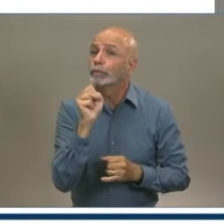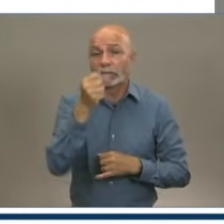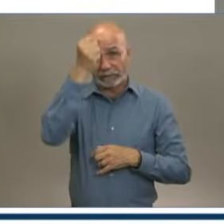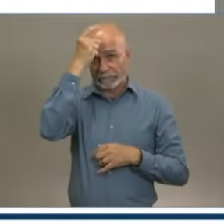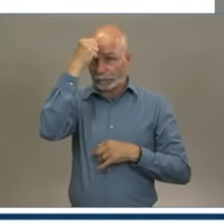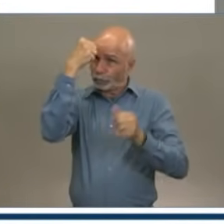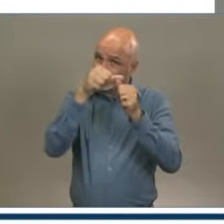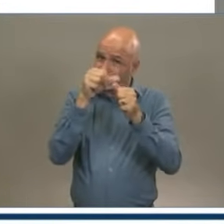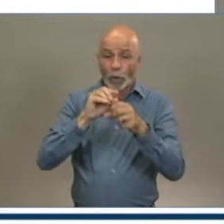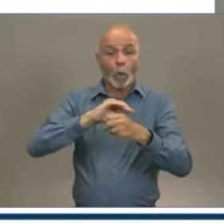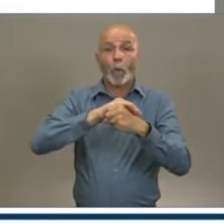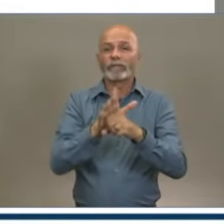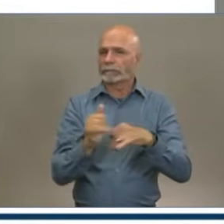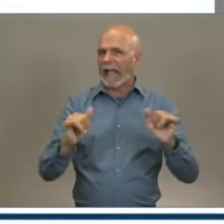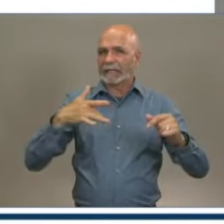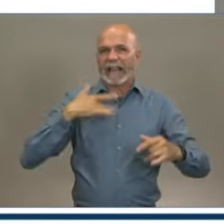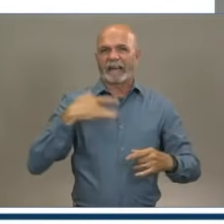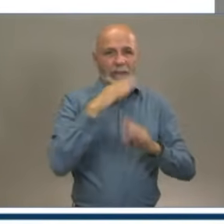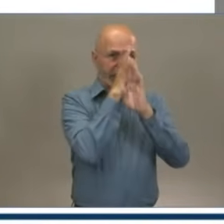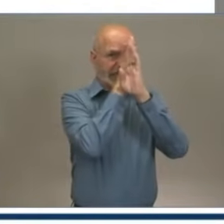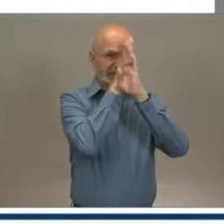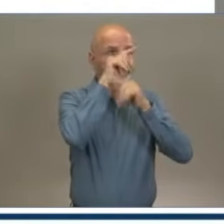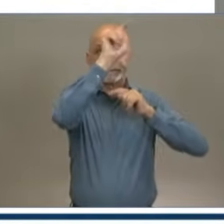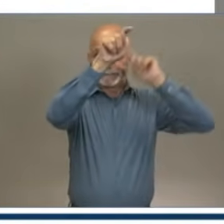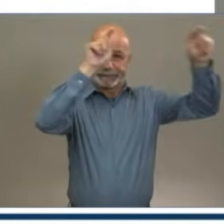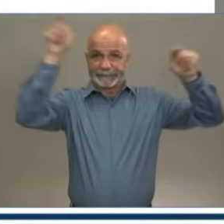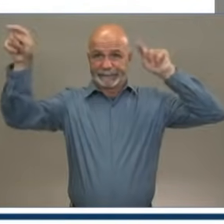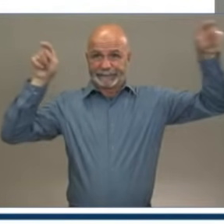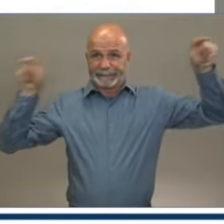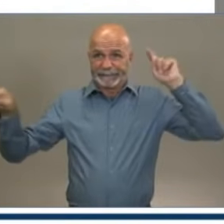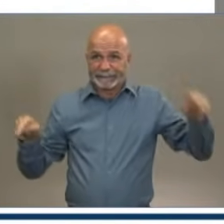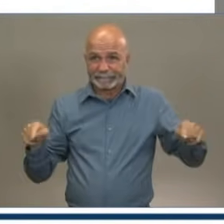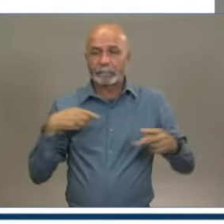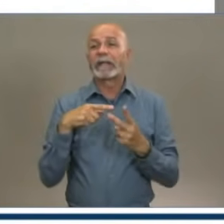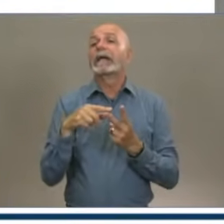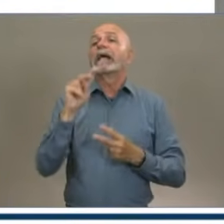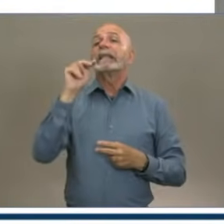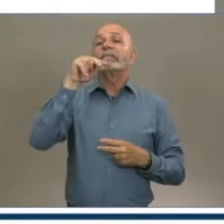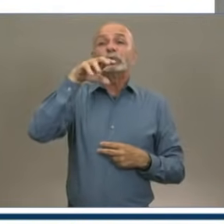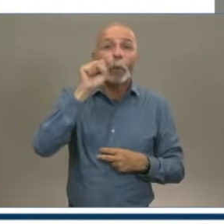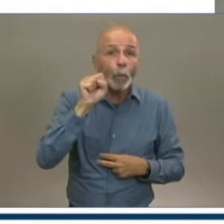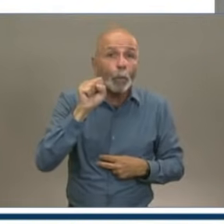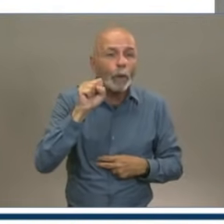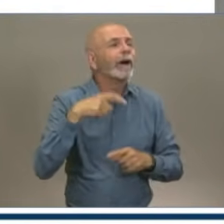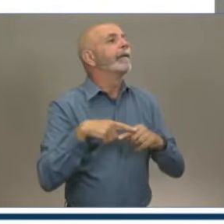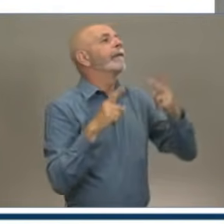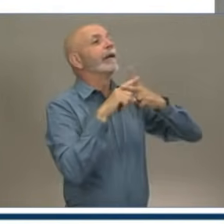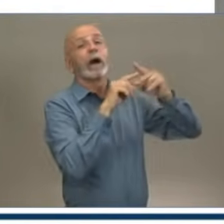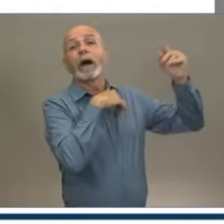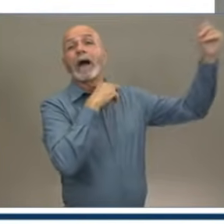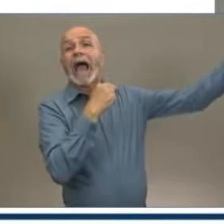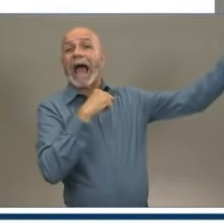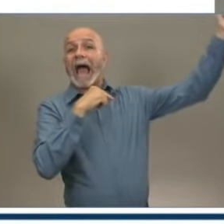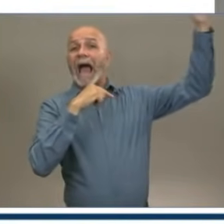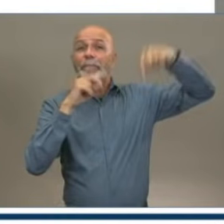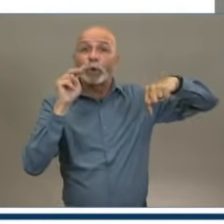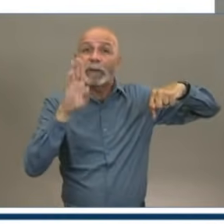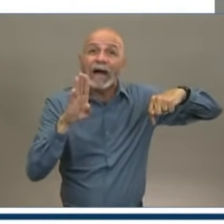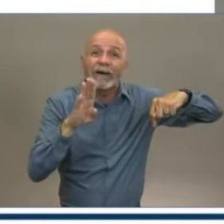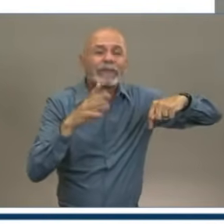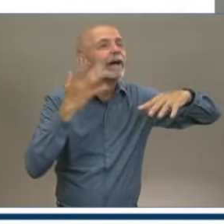said earlier, we still have some COVID activity in Nova Scotia. We've got more people coming in with COVID, so we still need to remain cautious as